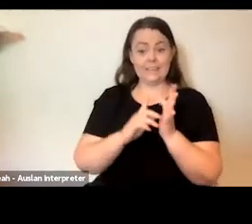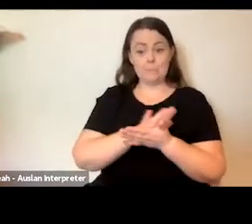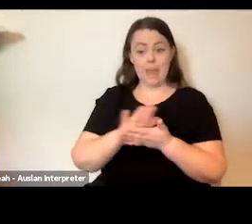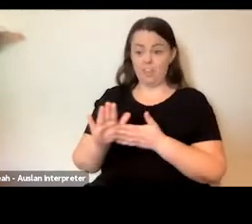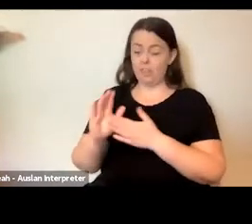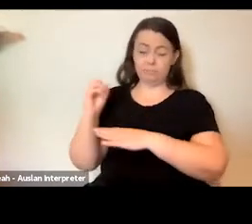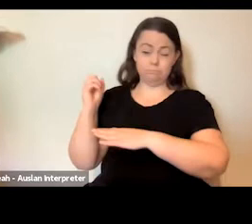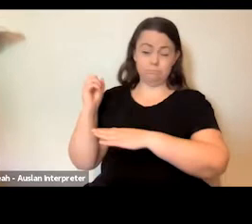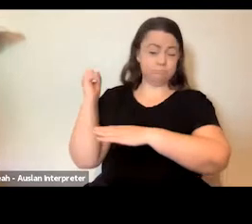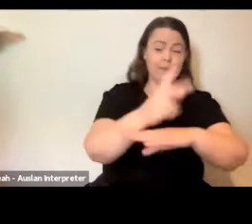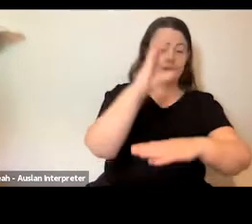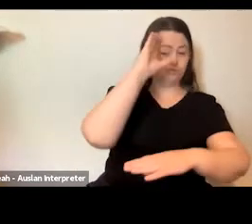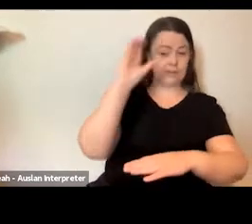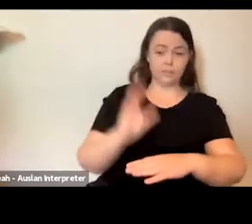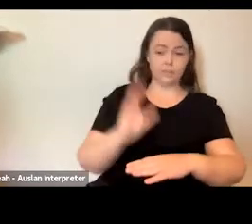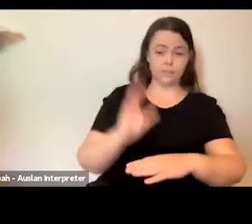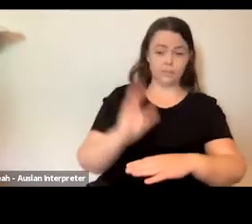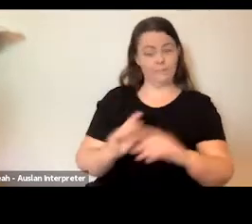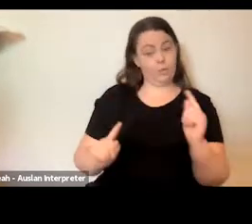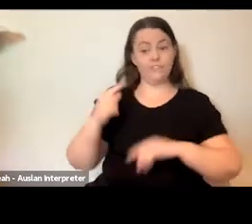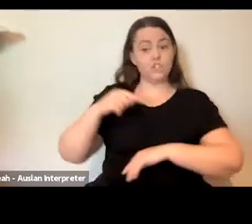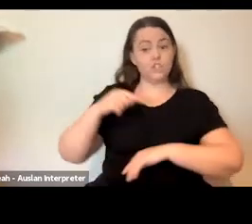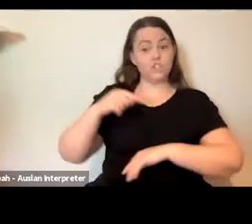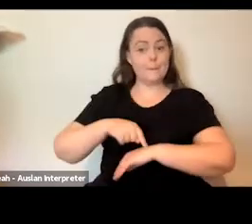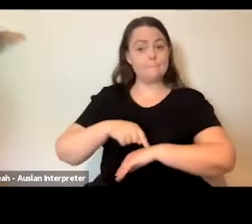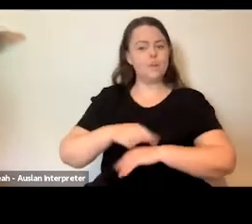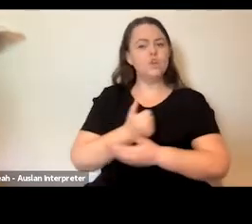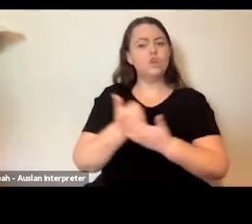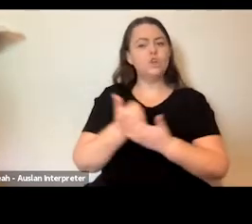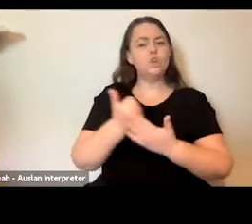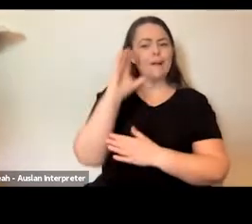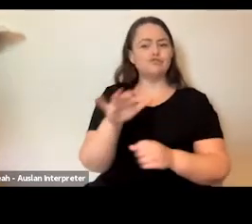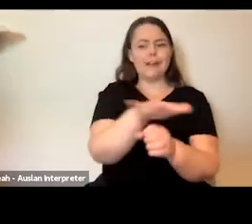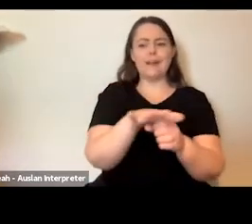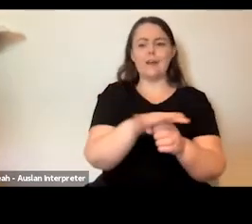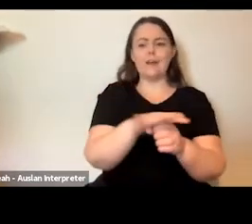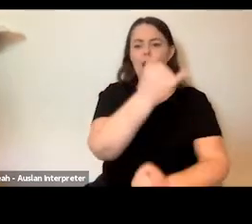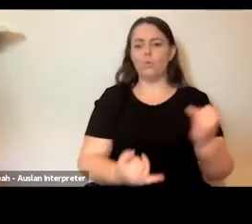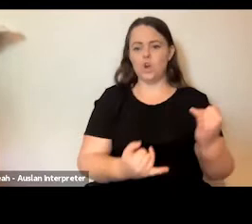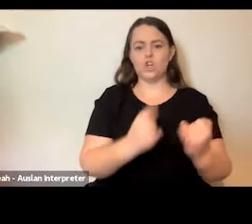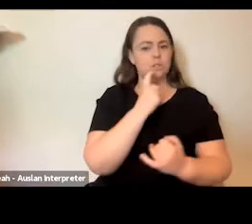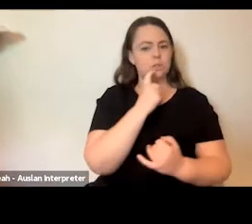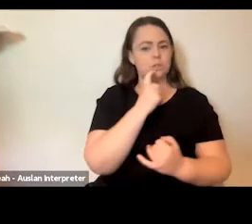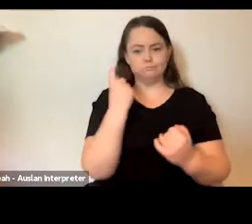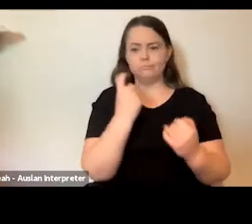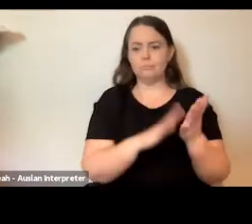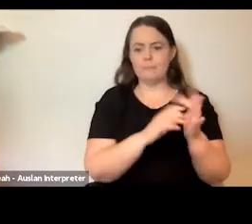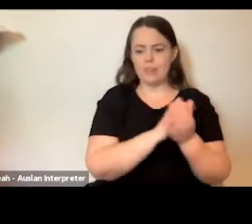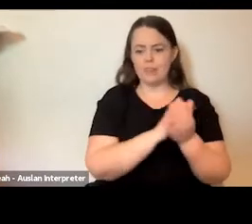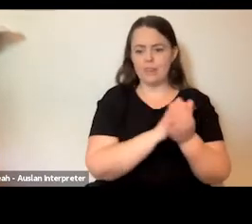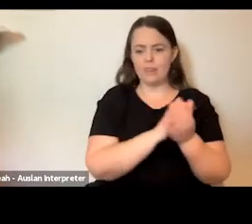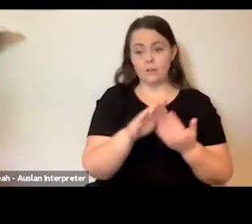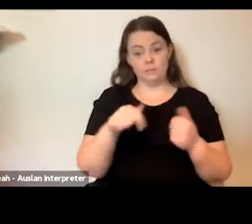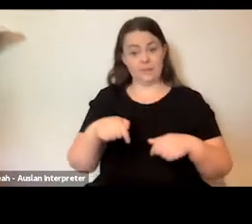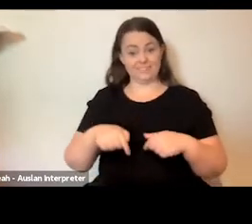regional consumption for the first time since April 2017. Also important to note that